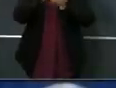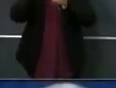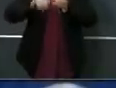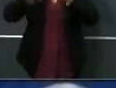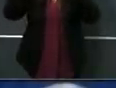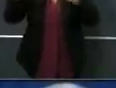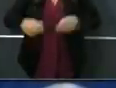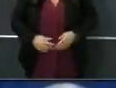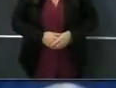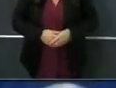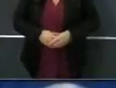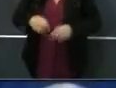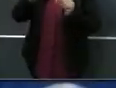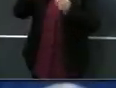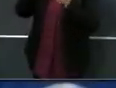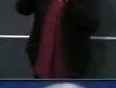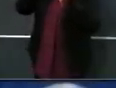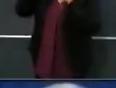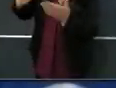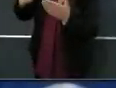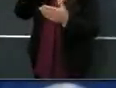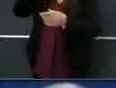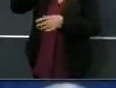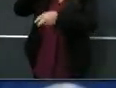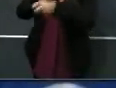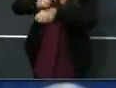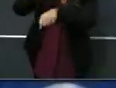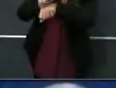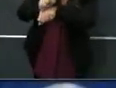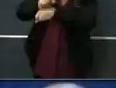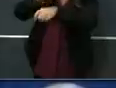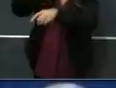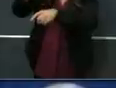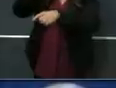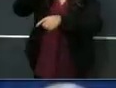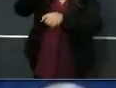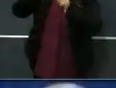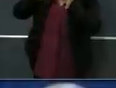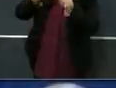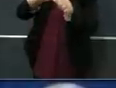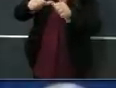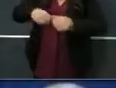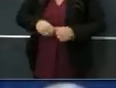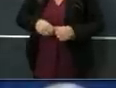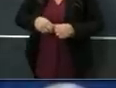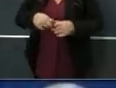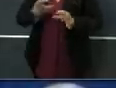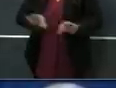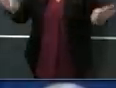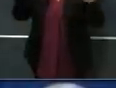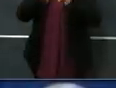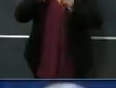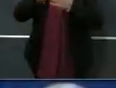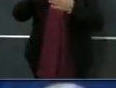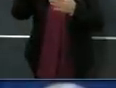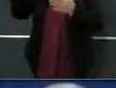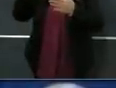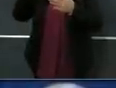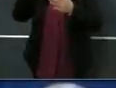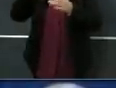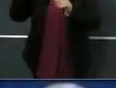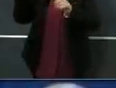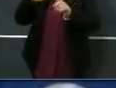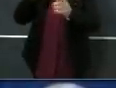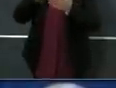all your hard work and your diligence, and thank you for, again, extending an important part of the narrative today. Is we're not done. This